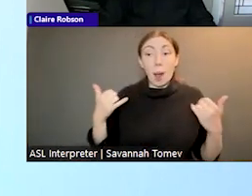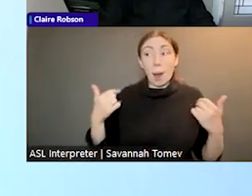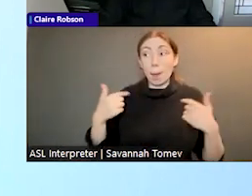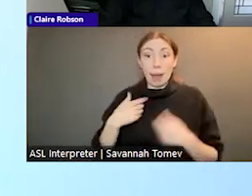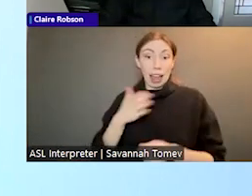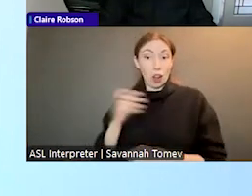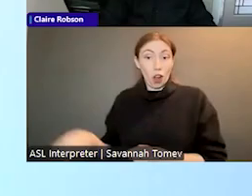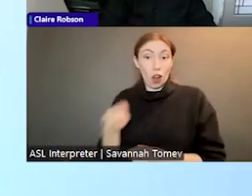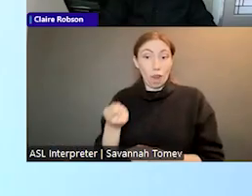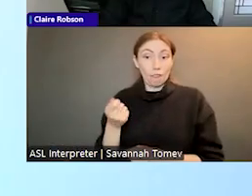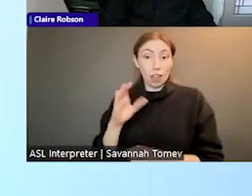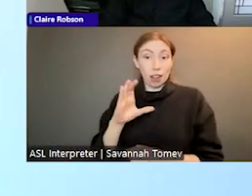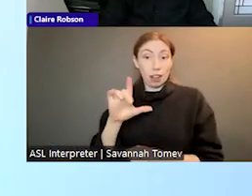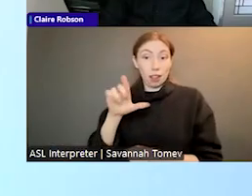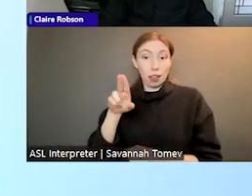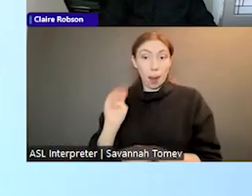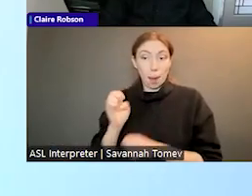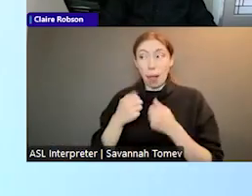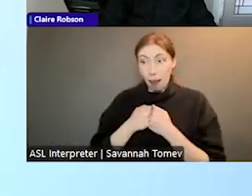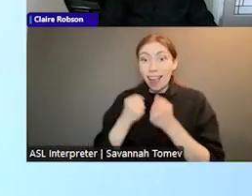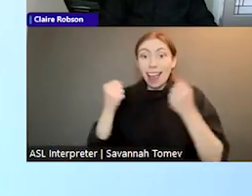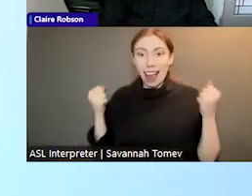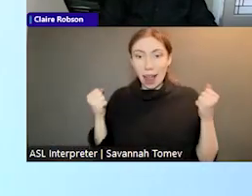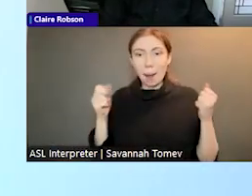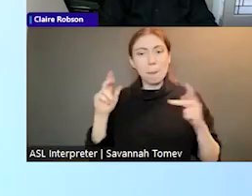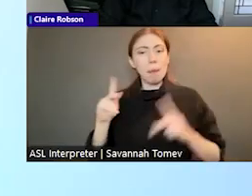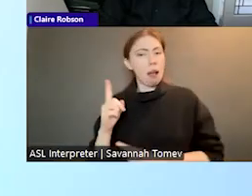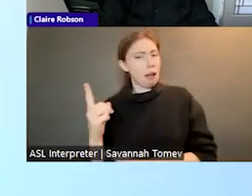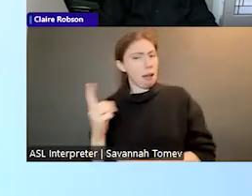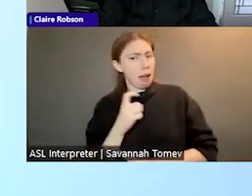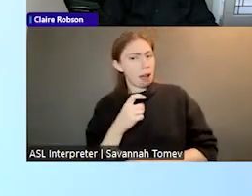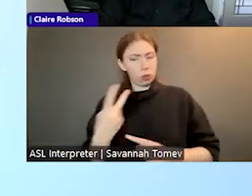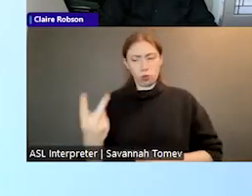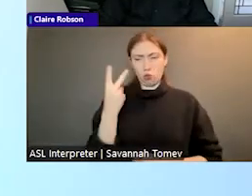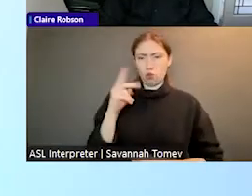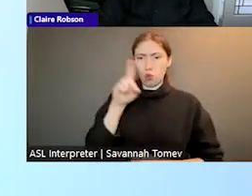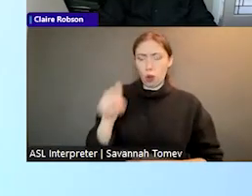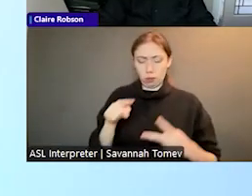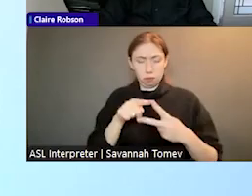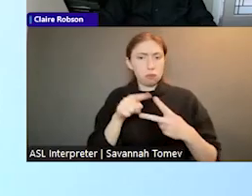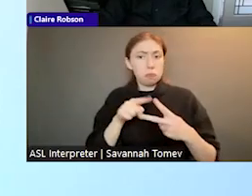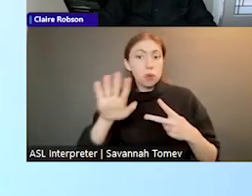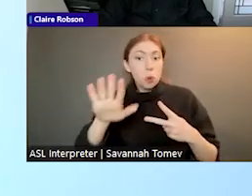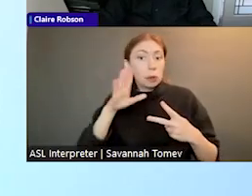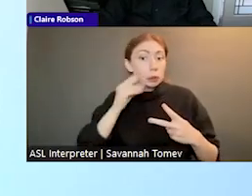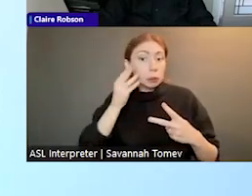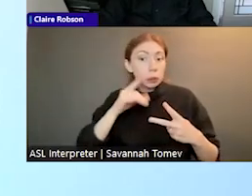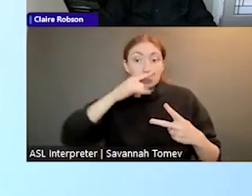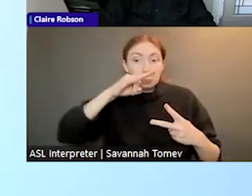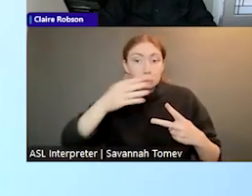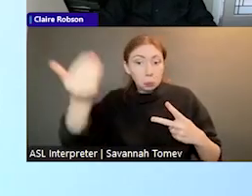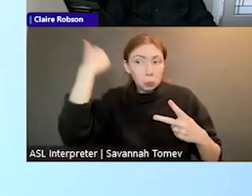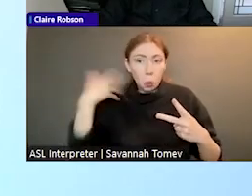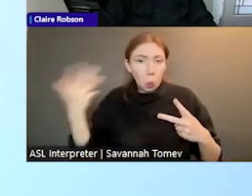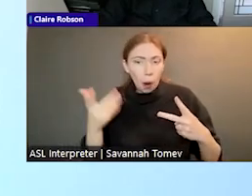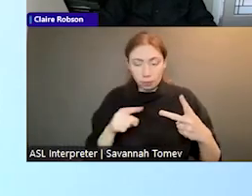when you were a kid? And it's better now, isn't it? And the answer, of course, is yes and